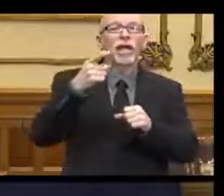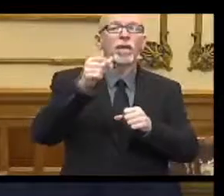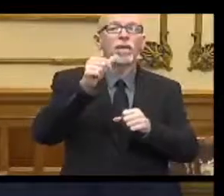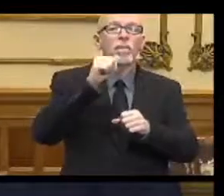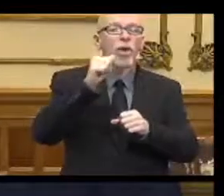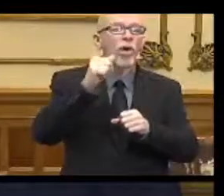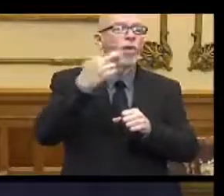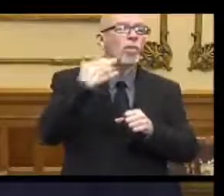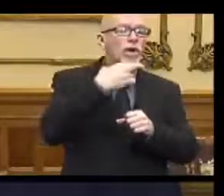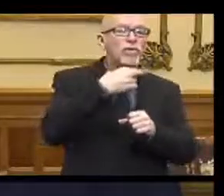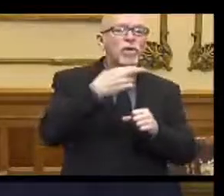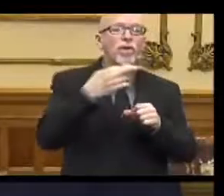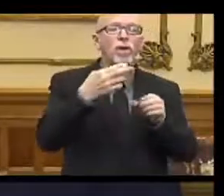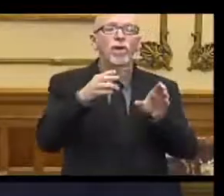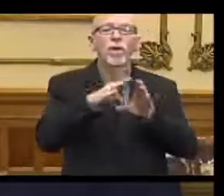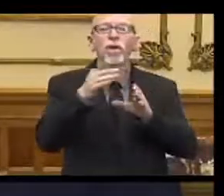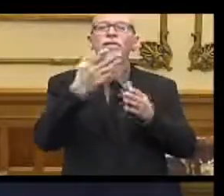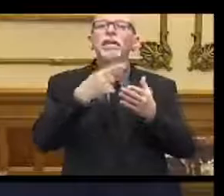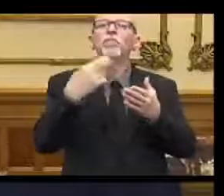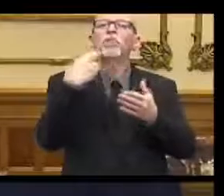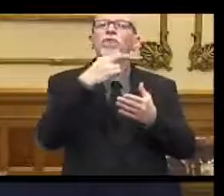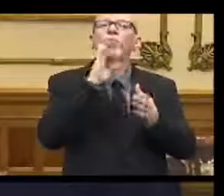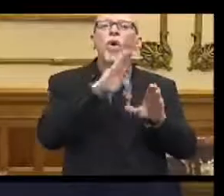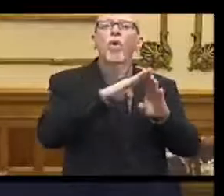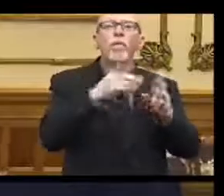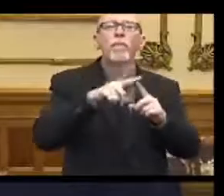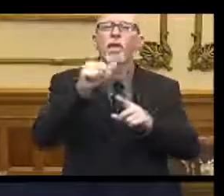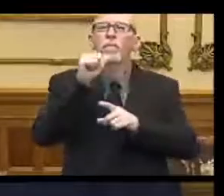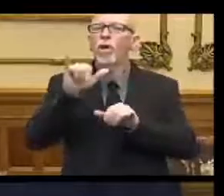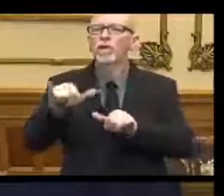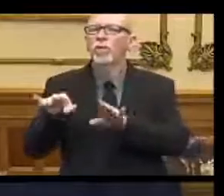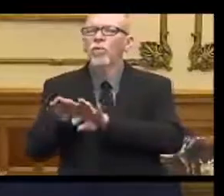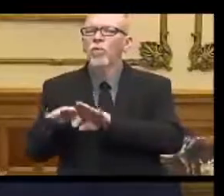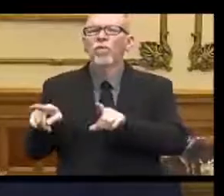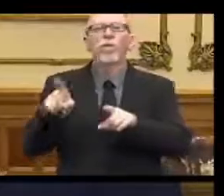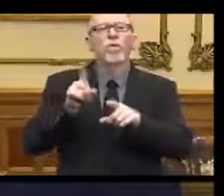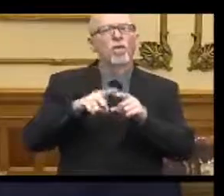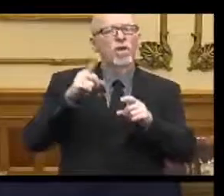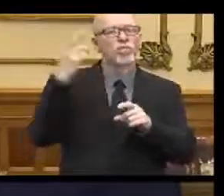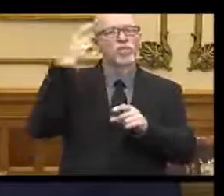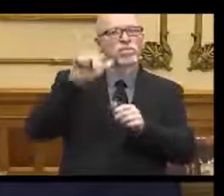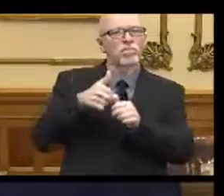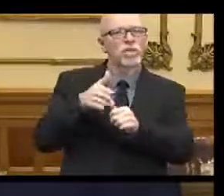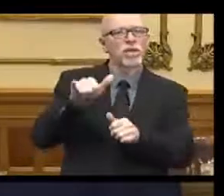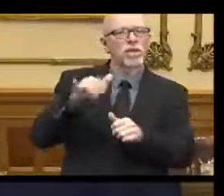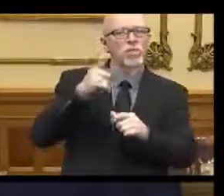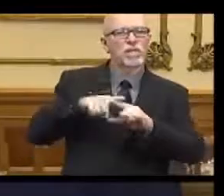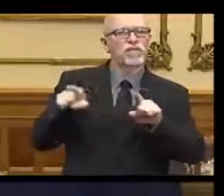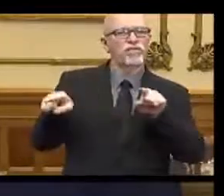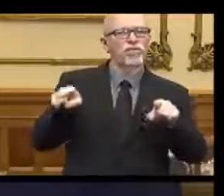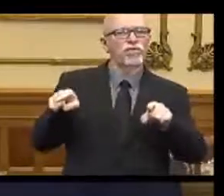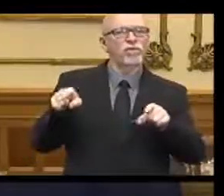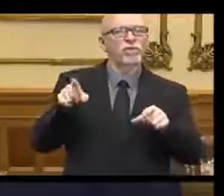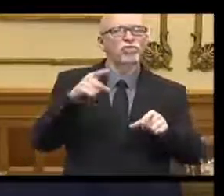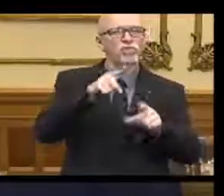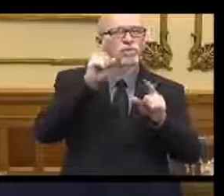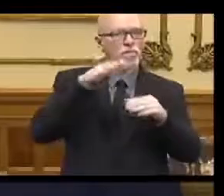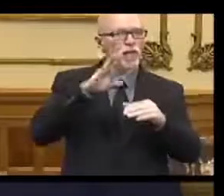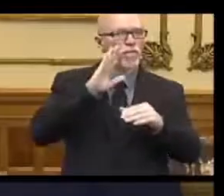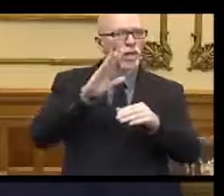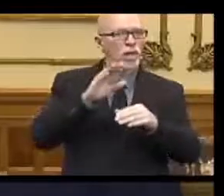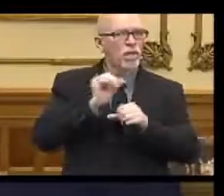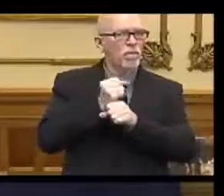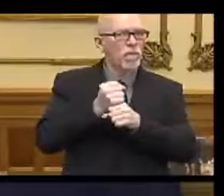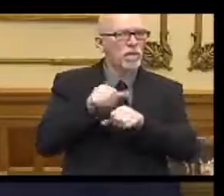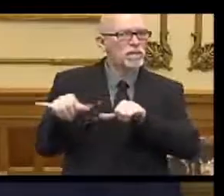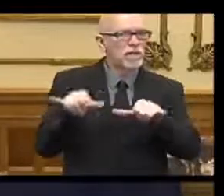than restaurants, that even when restaurants reopen, the bars may not. What's the rationale for that distinction? Is that a distinction you would expect to make at the state